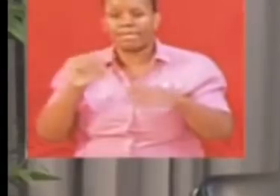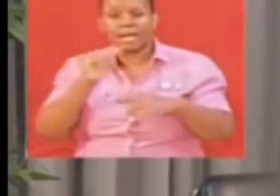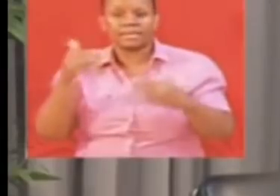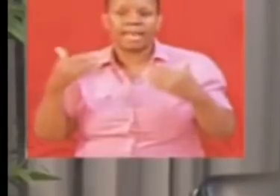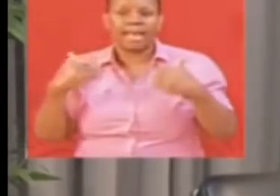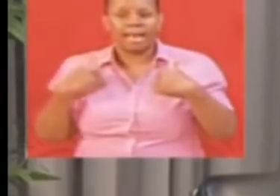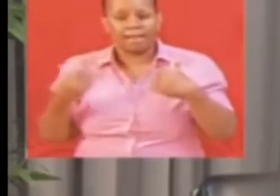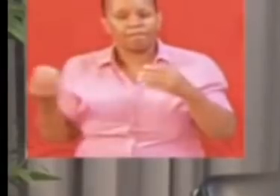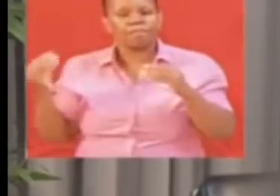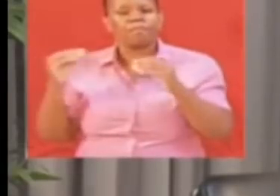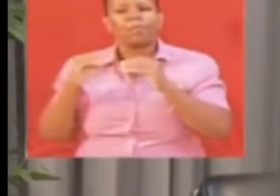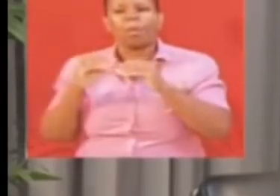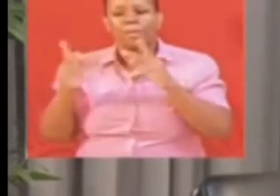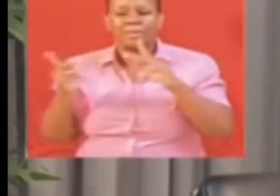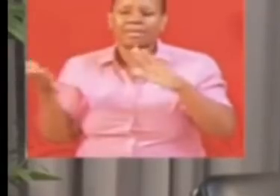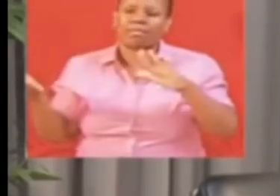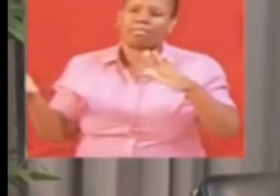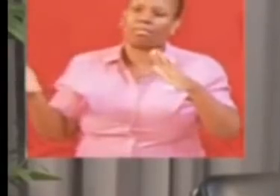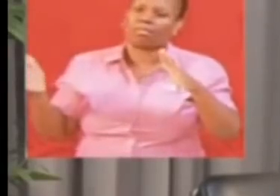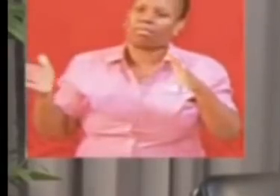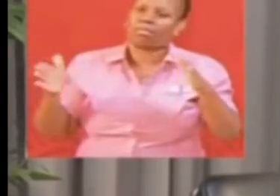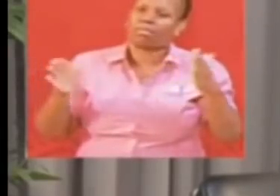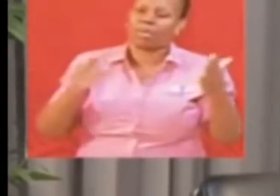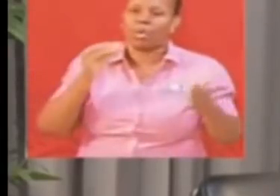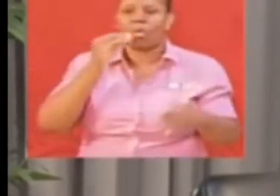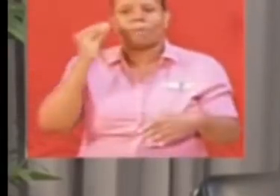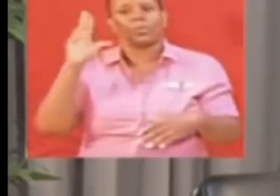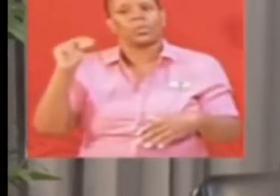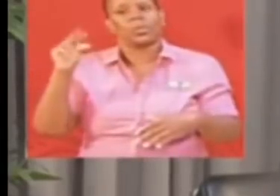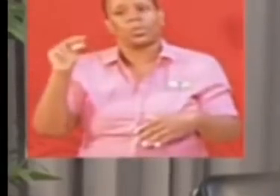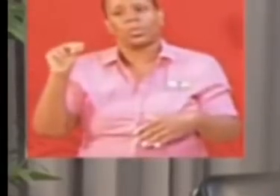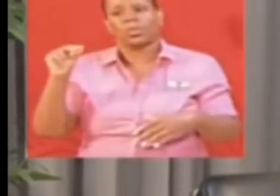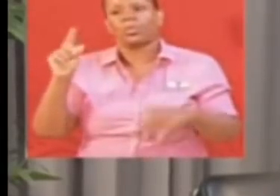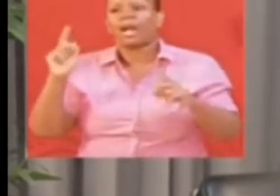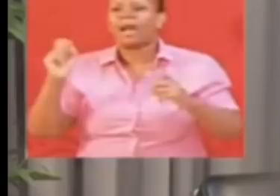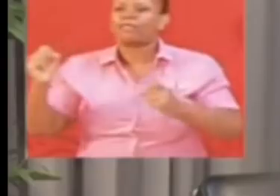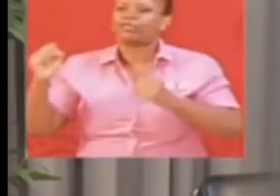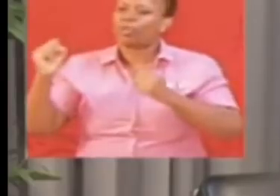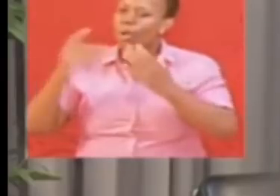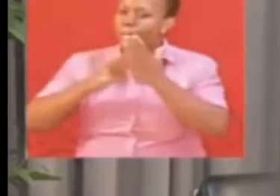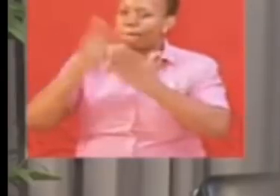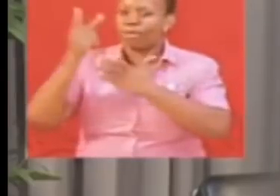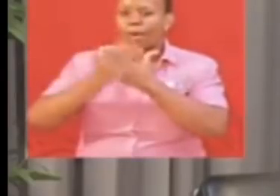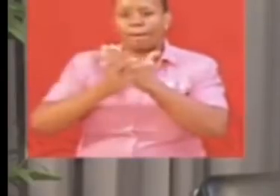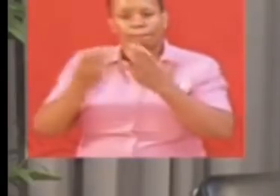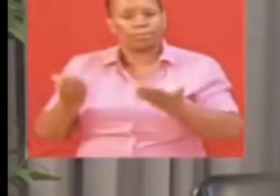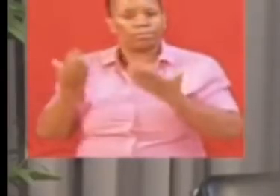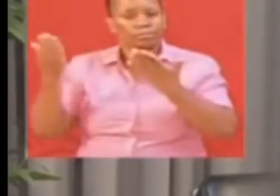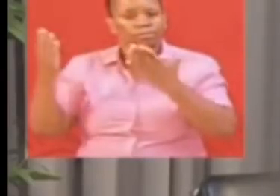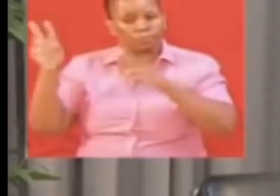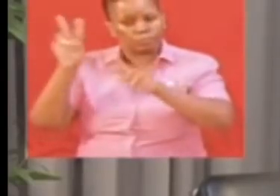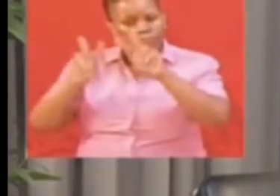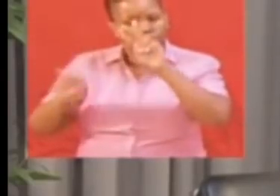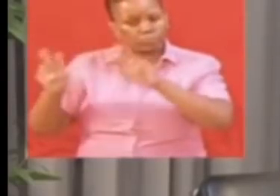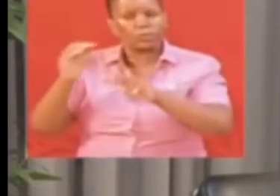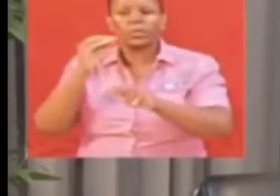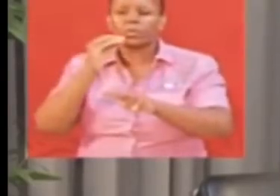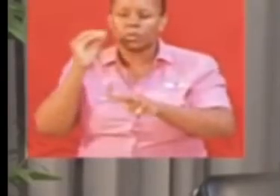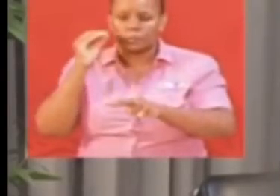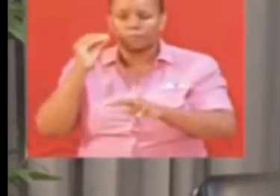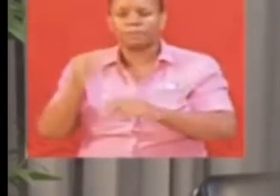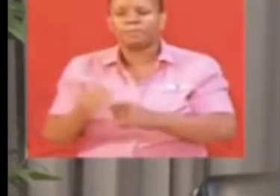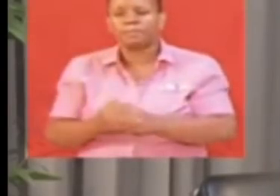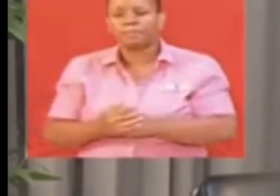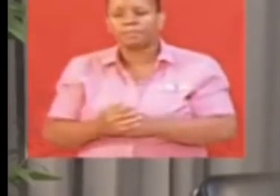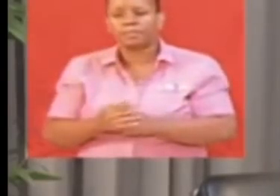home. So we have a very robust monitoring and evaluation program through the CMOHs that is to actually ward against any morbidity and